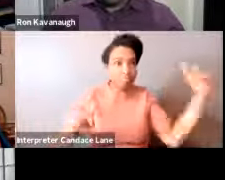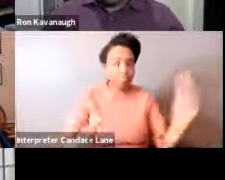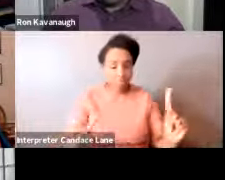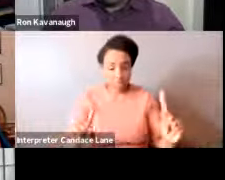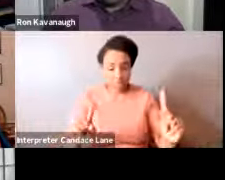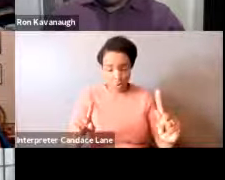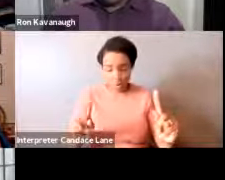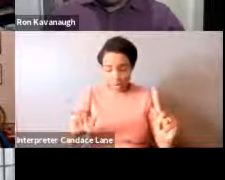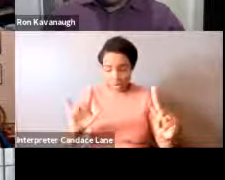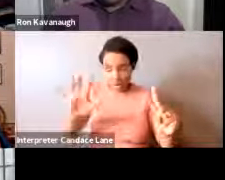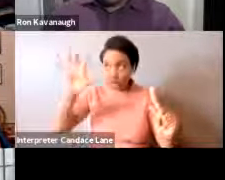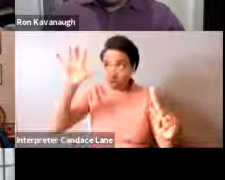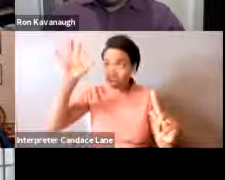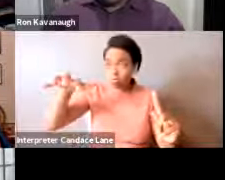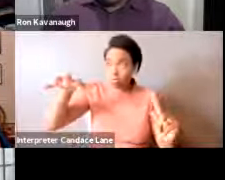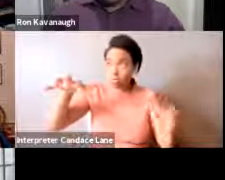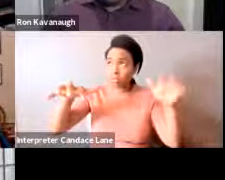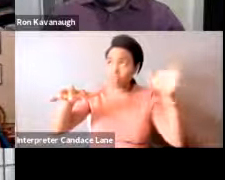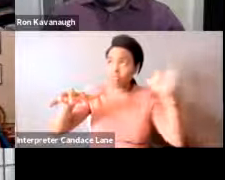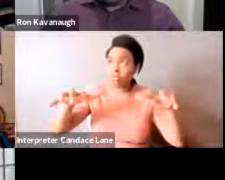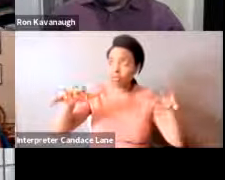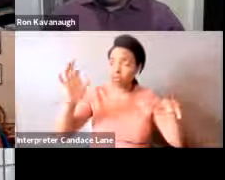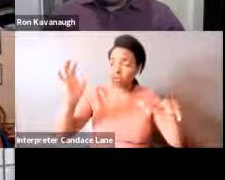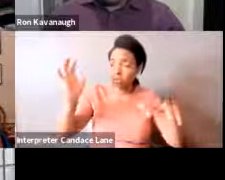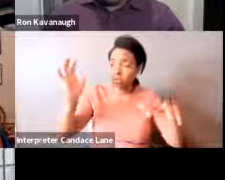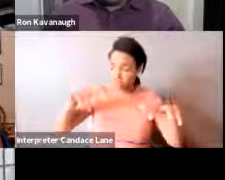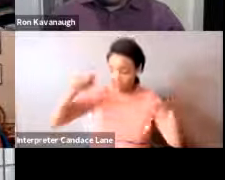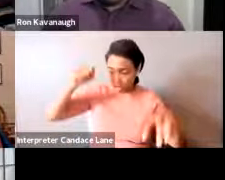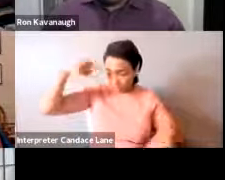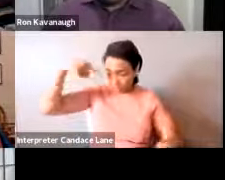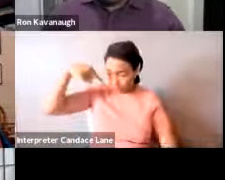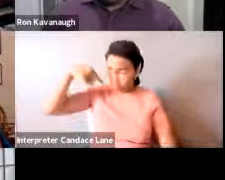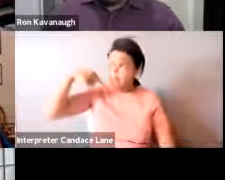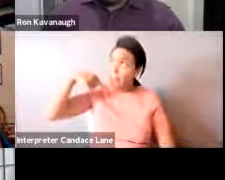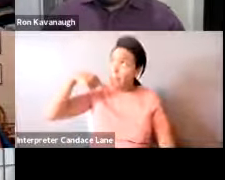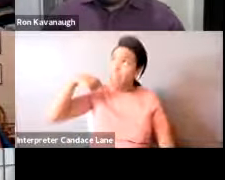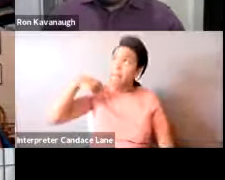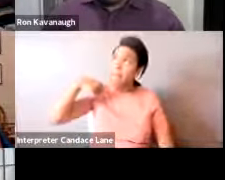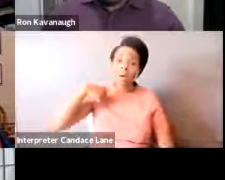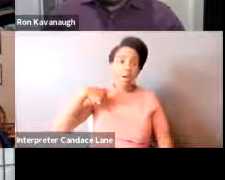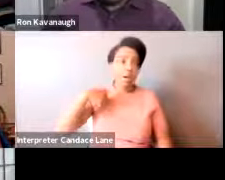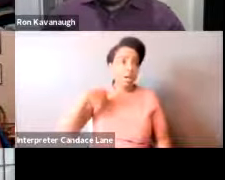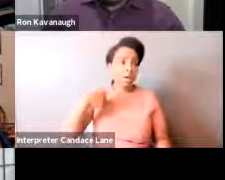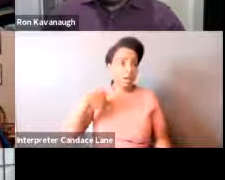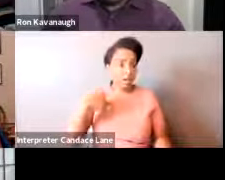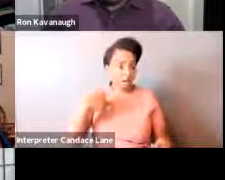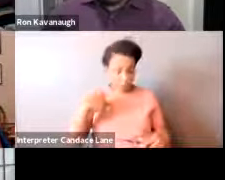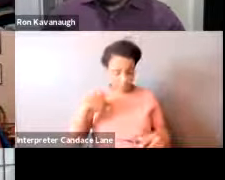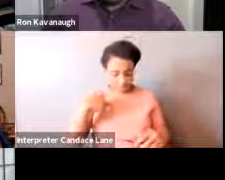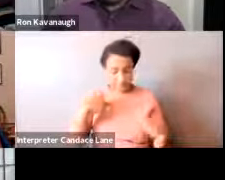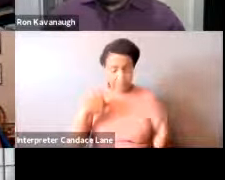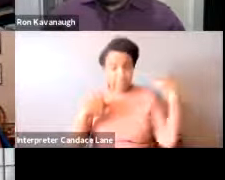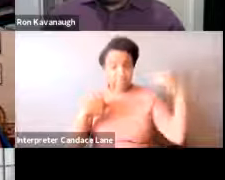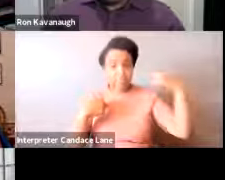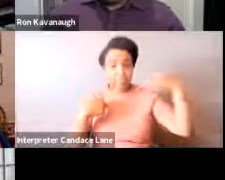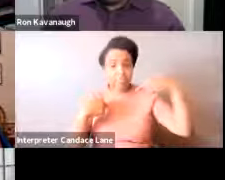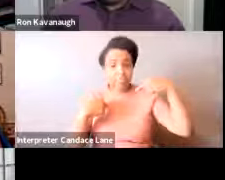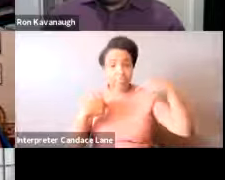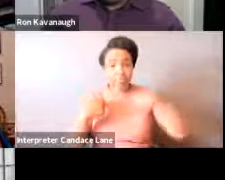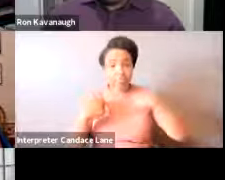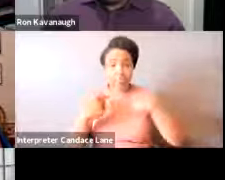the rain drops rhythmic pattern, honors percussionists, those that